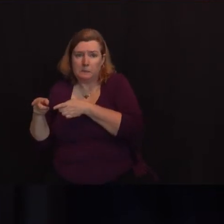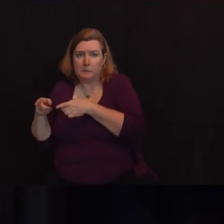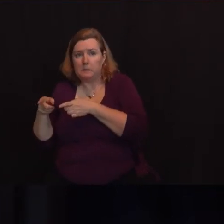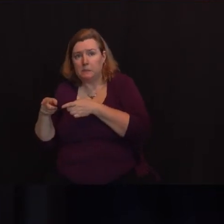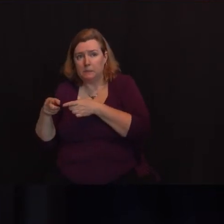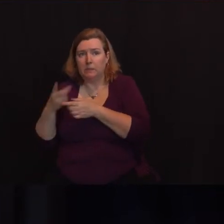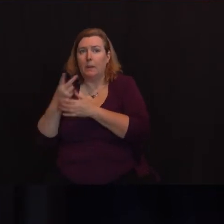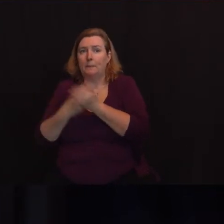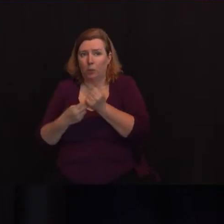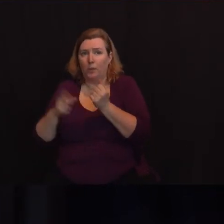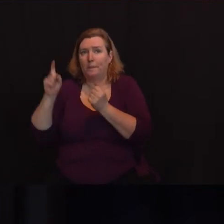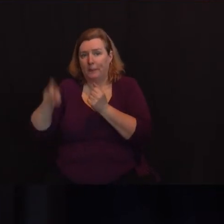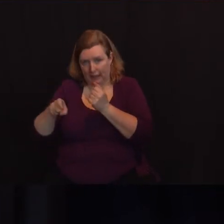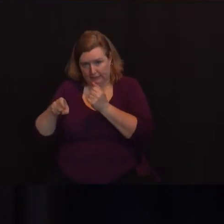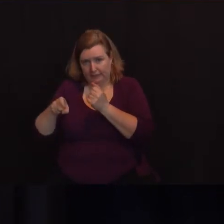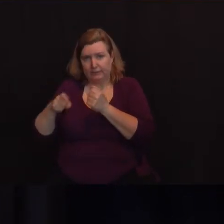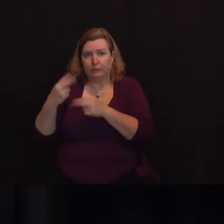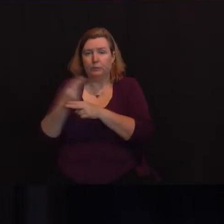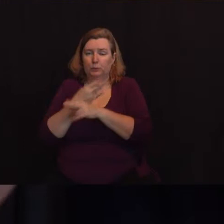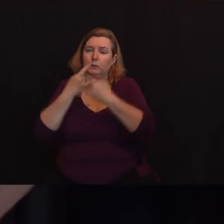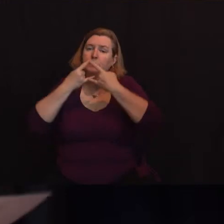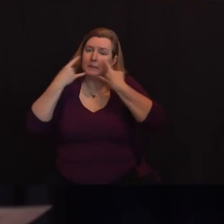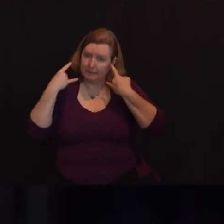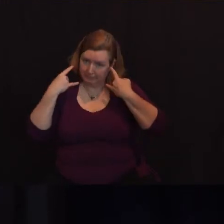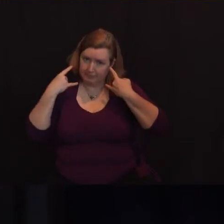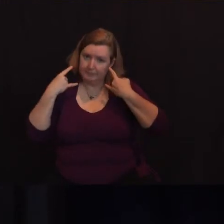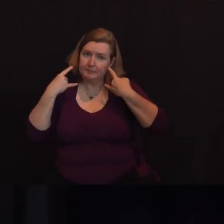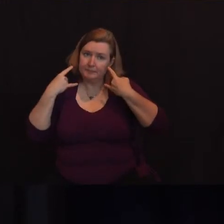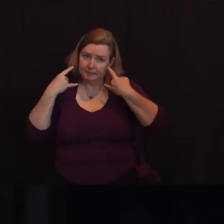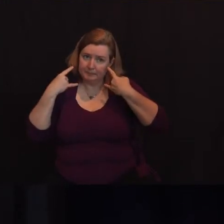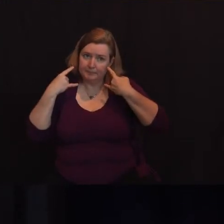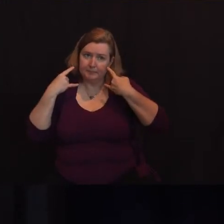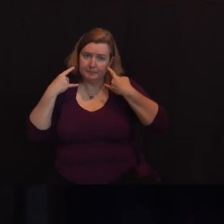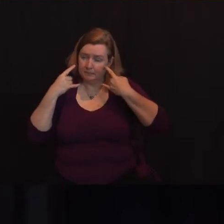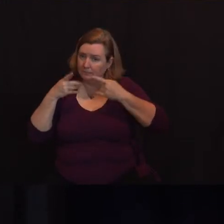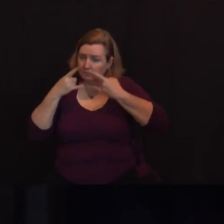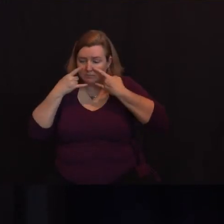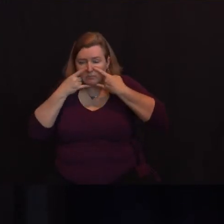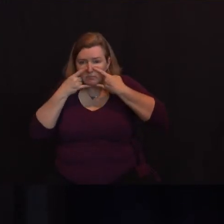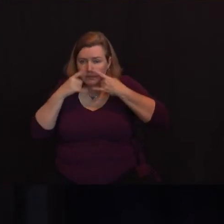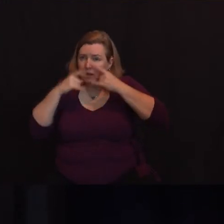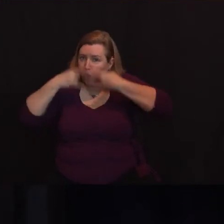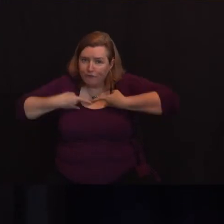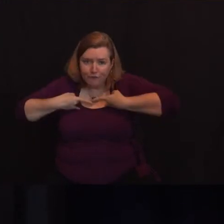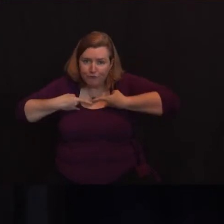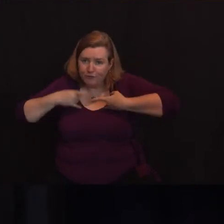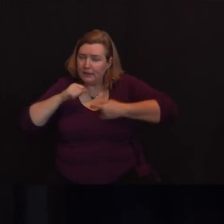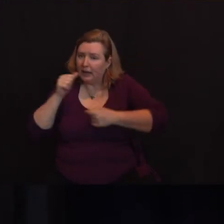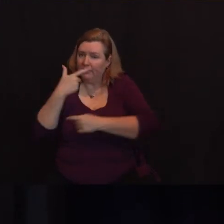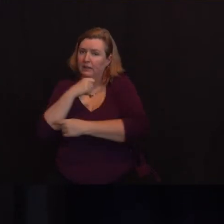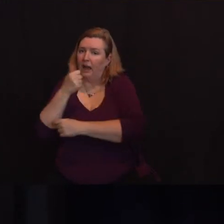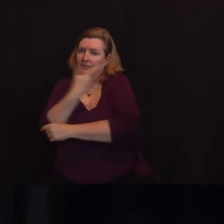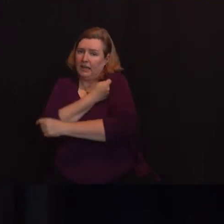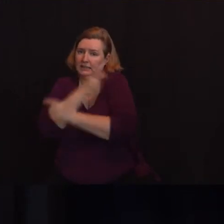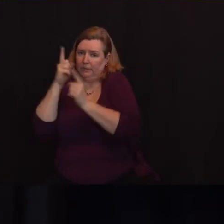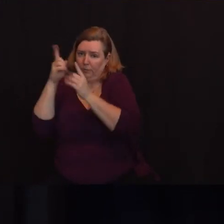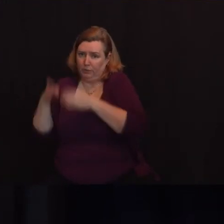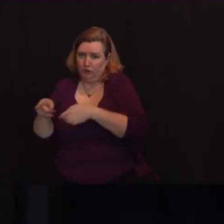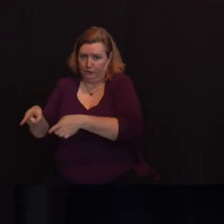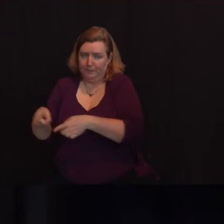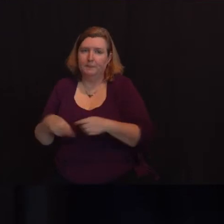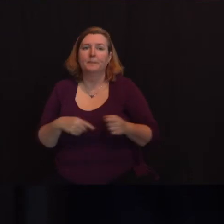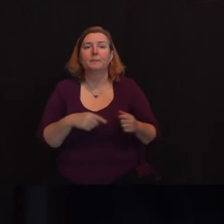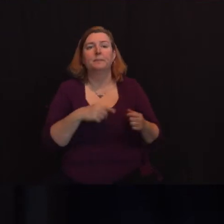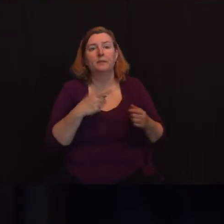must wear a well-fitting face mask. The department has also updated guidance on communal activities and